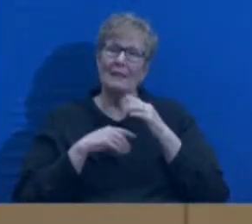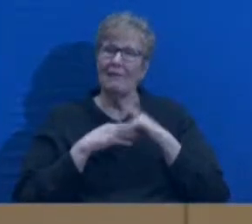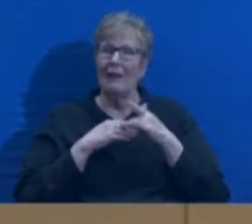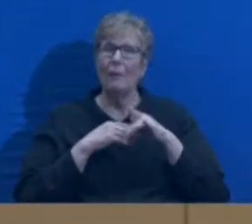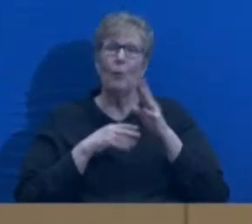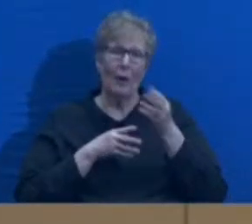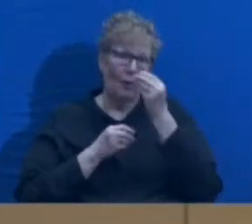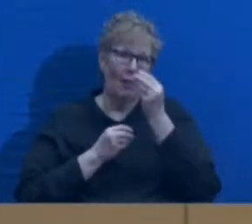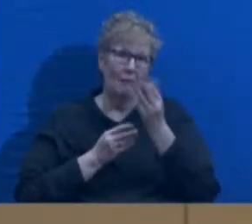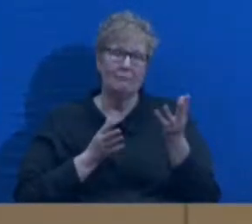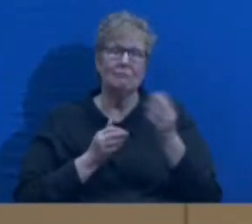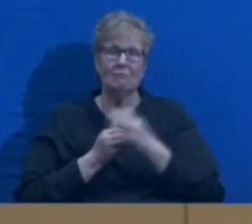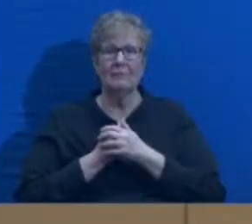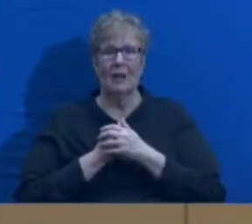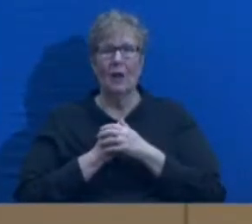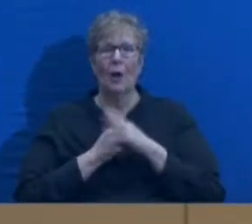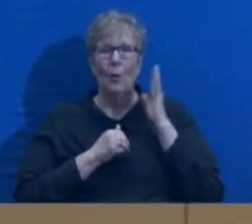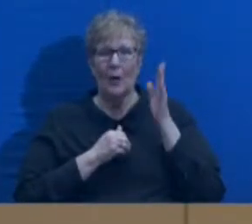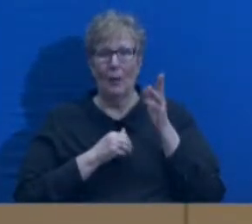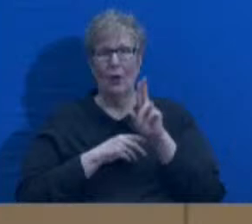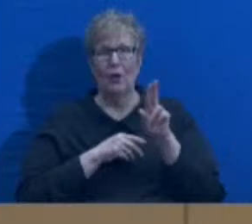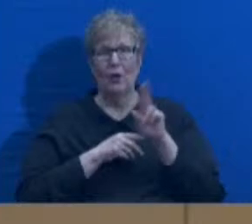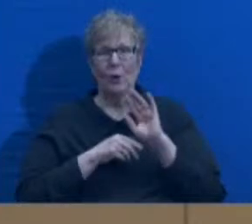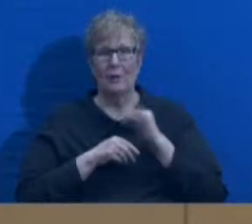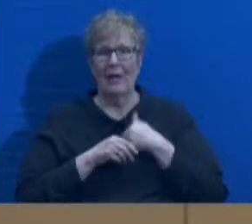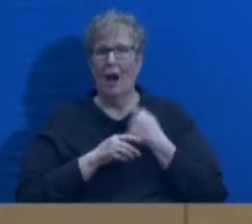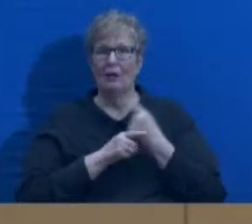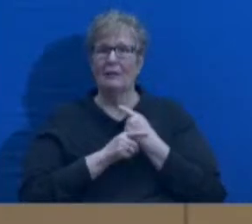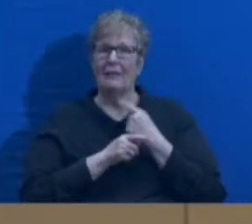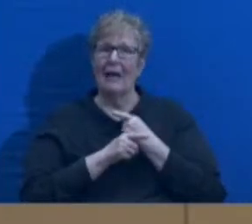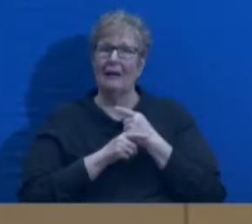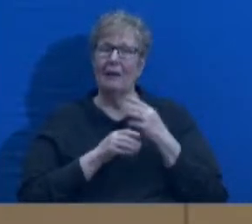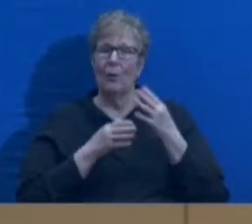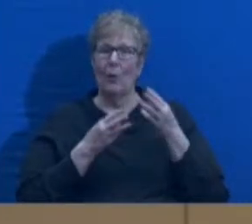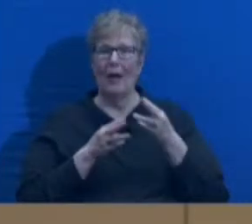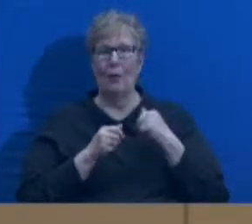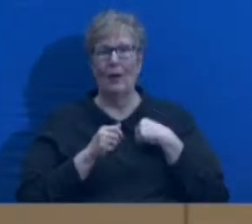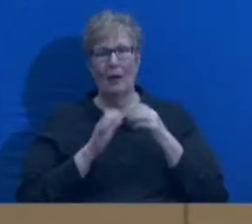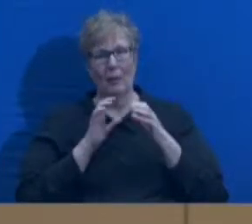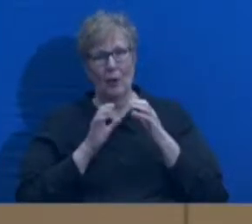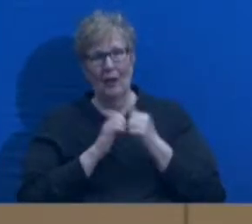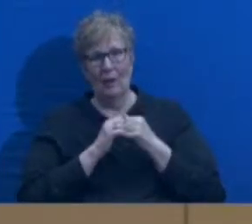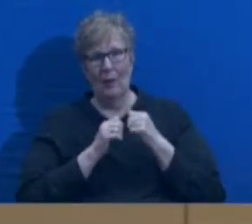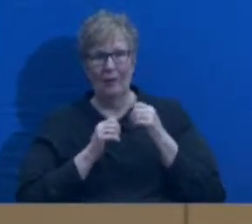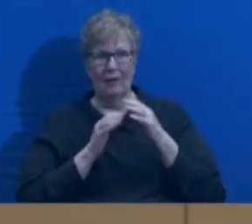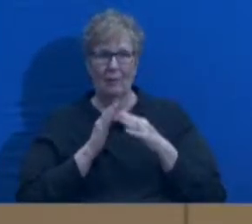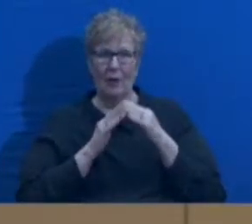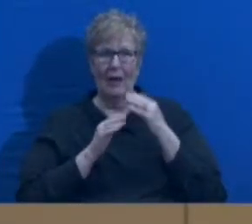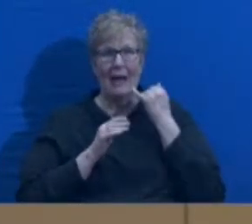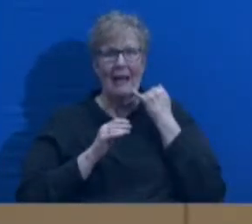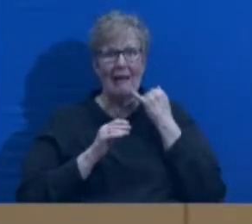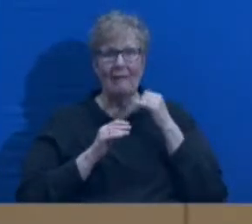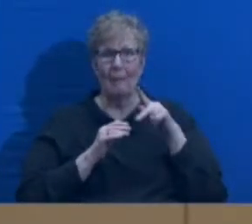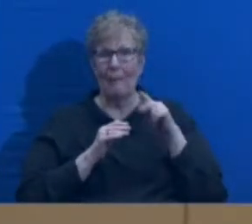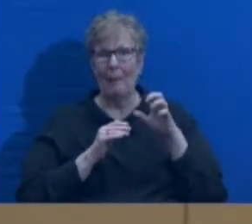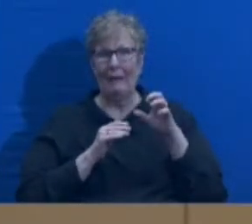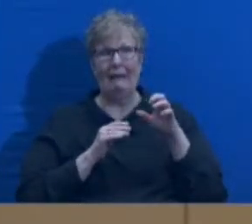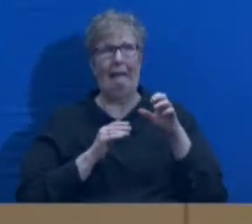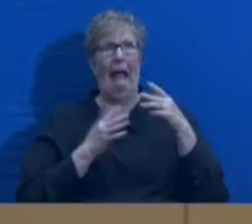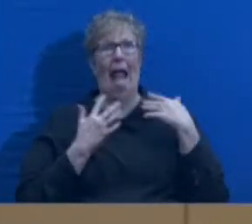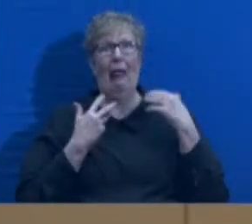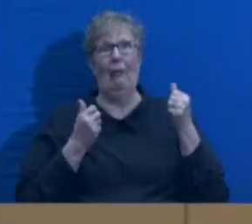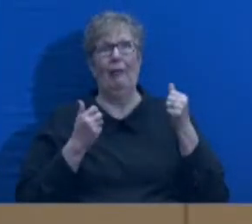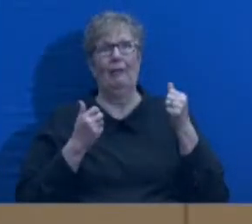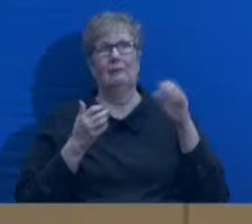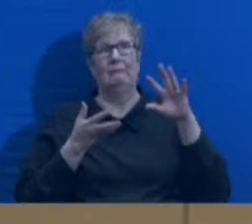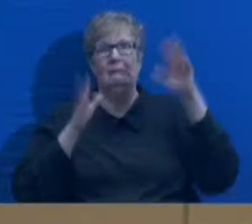community. We will use our standard method of communicating with the community if there is a public health need for them